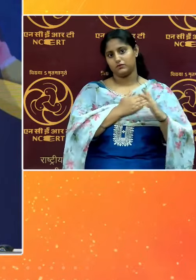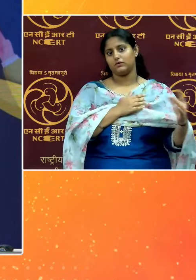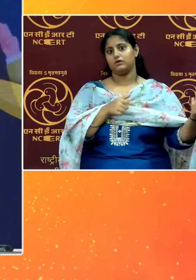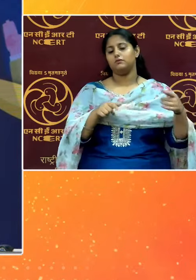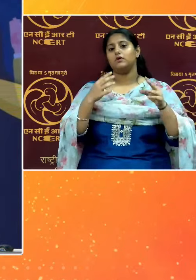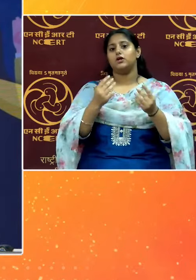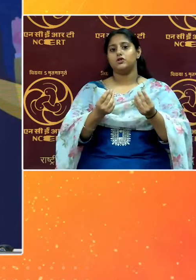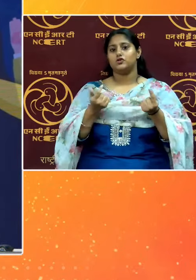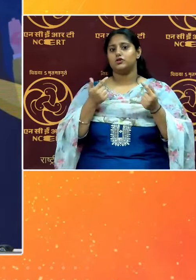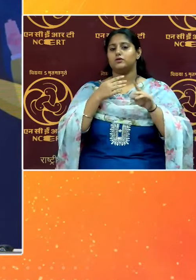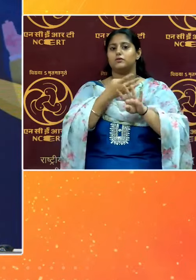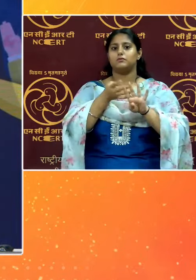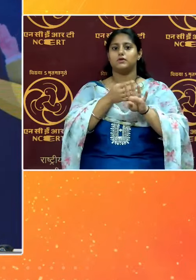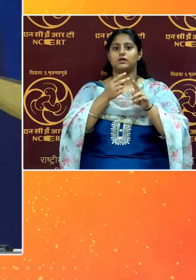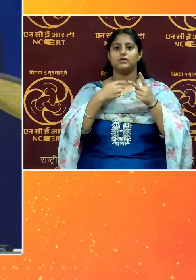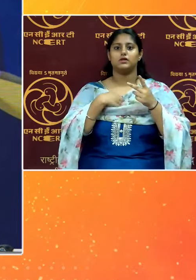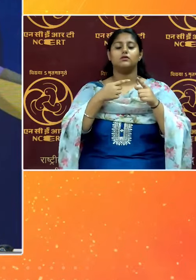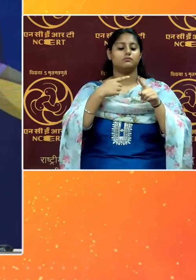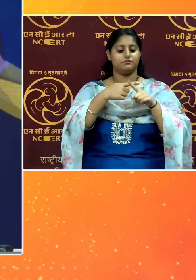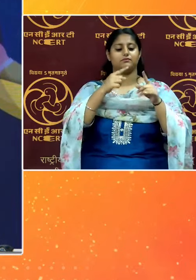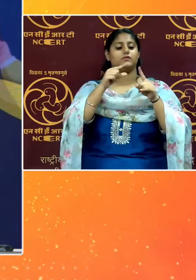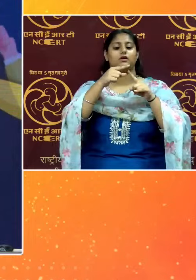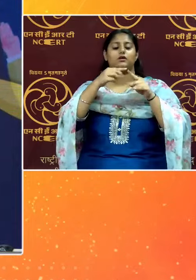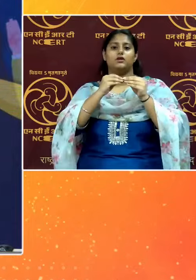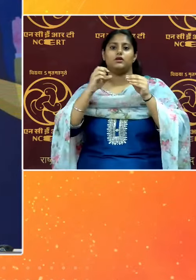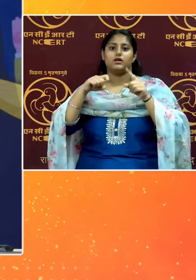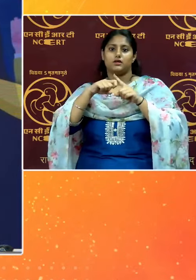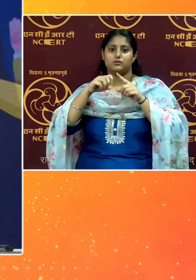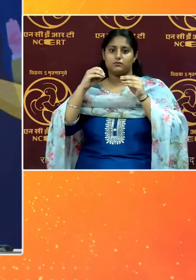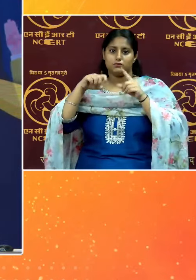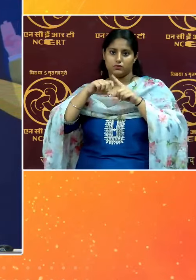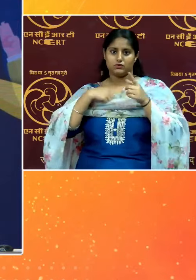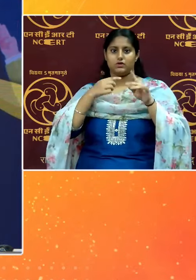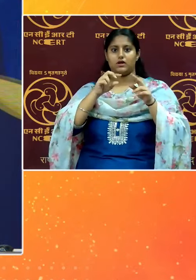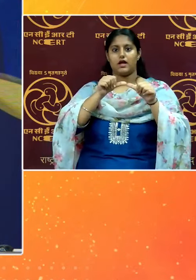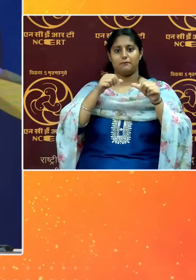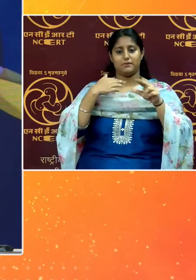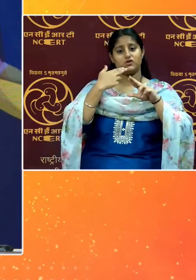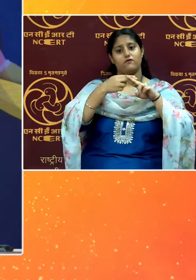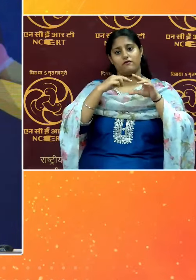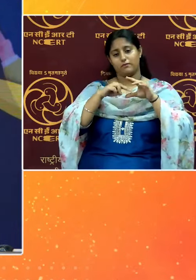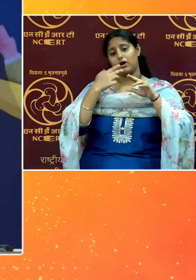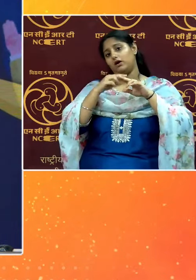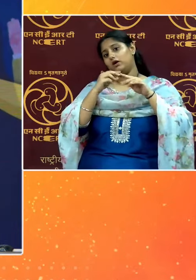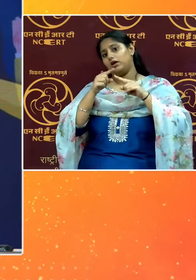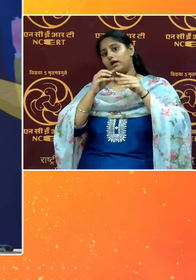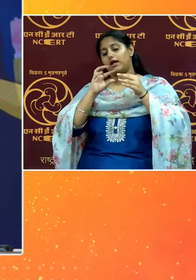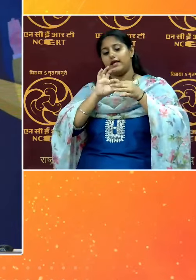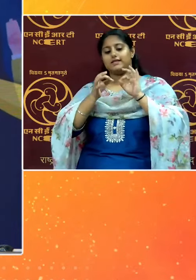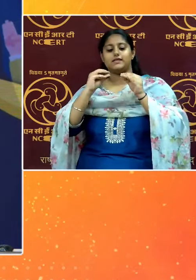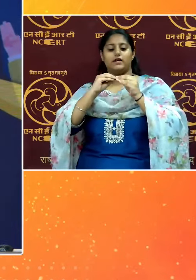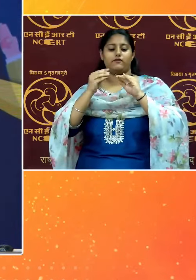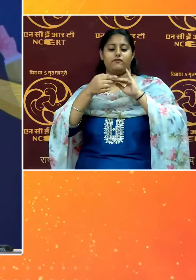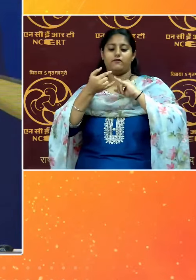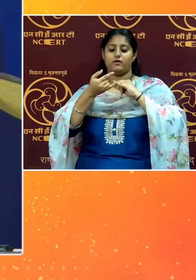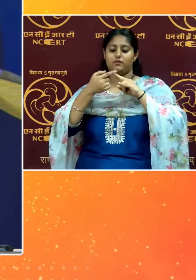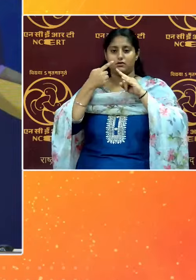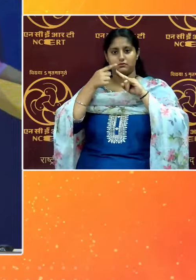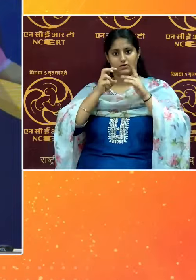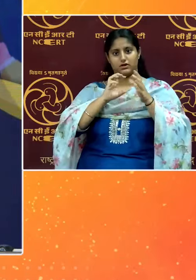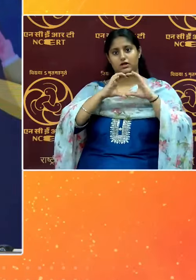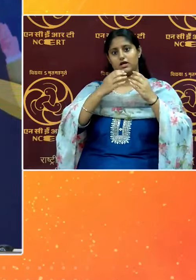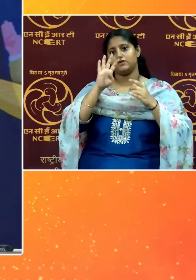very quickly I would like to update you regarding the textbooks that are available on Amazon, Flipkart and NCERT website. I'm talking about grade 4 and